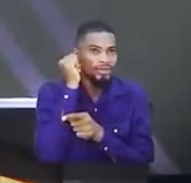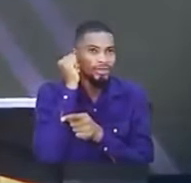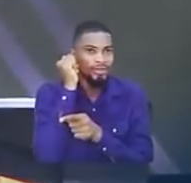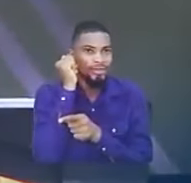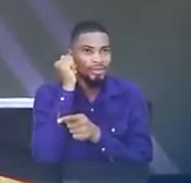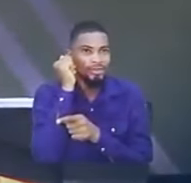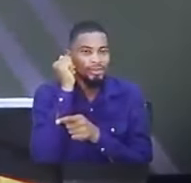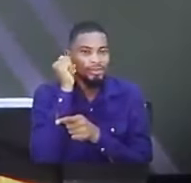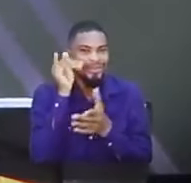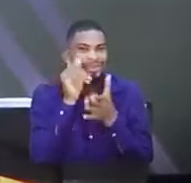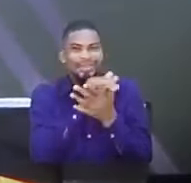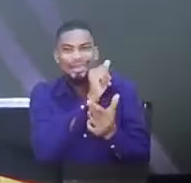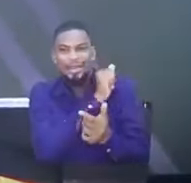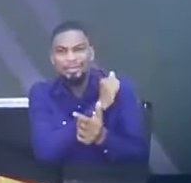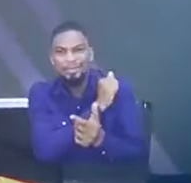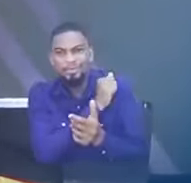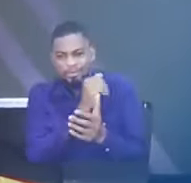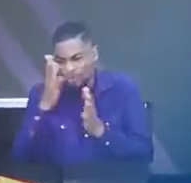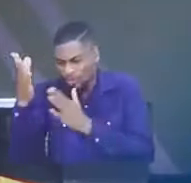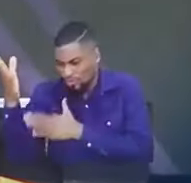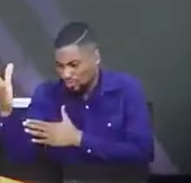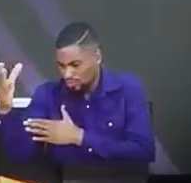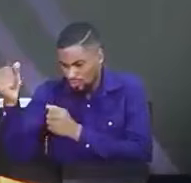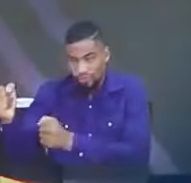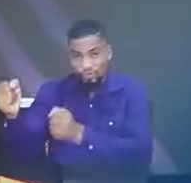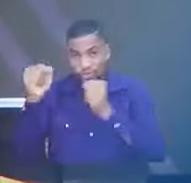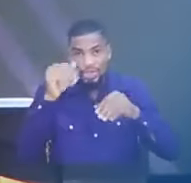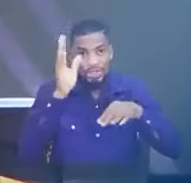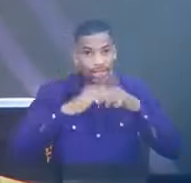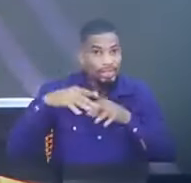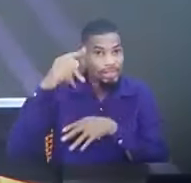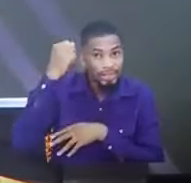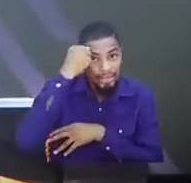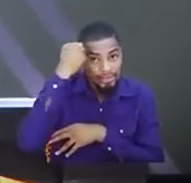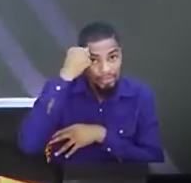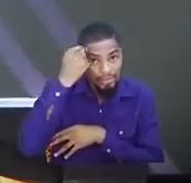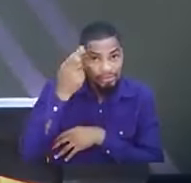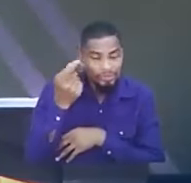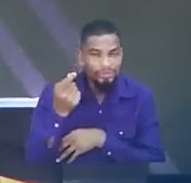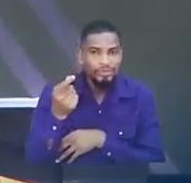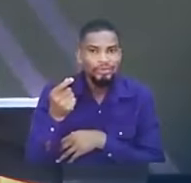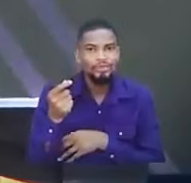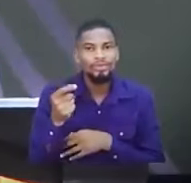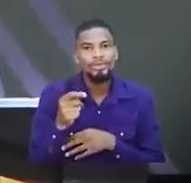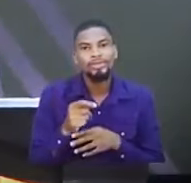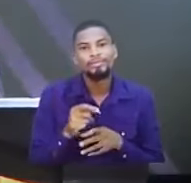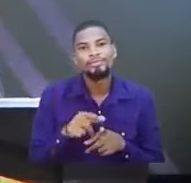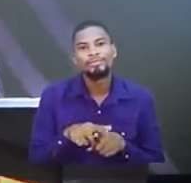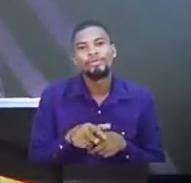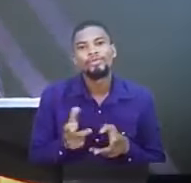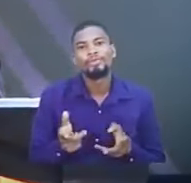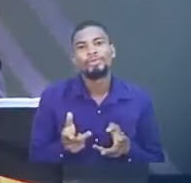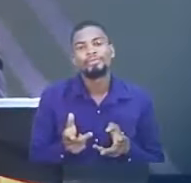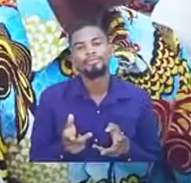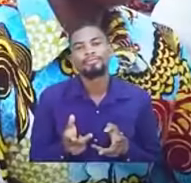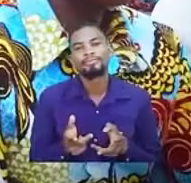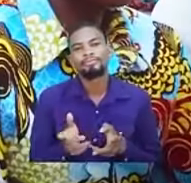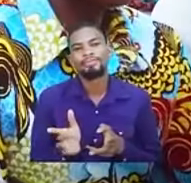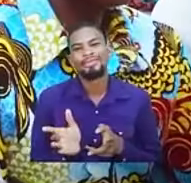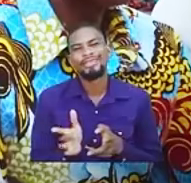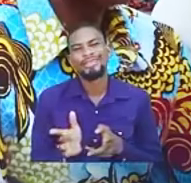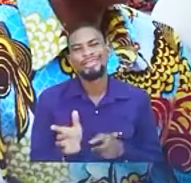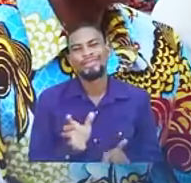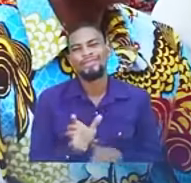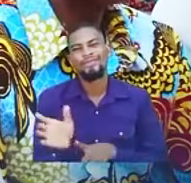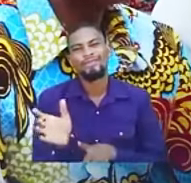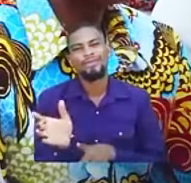stronger than she, he raped her. Yeah. So let's move on.